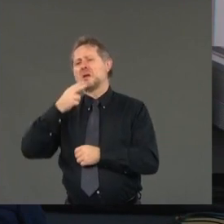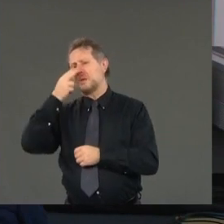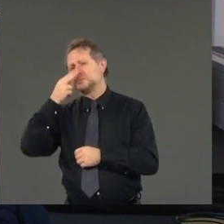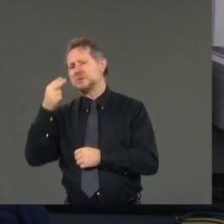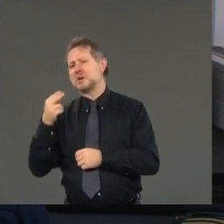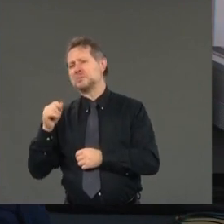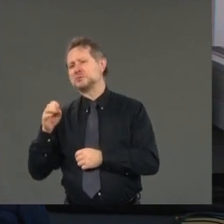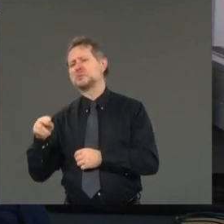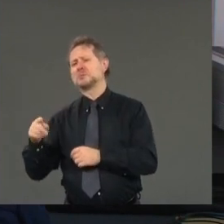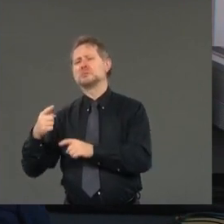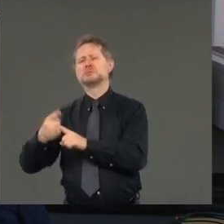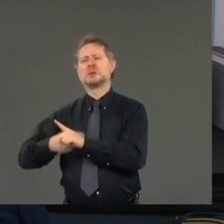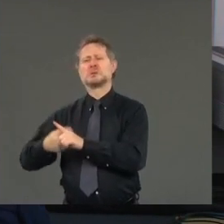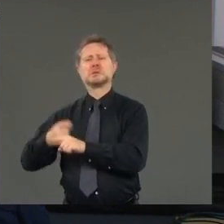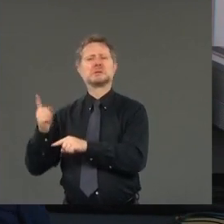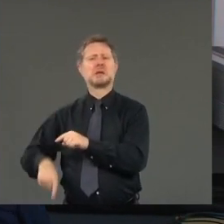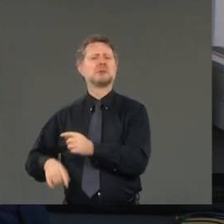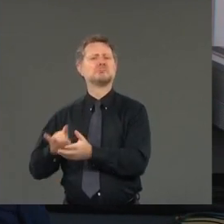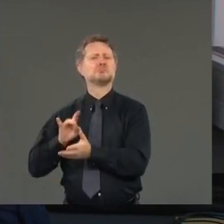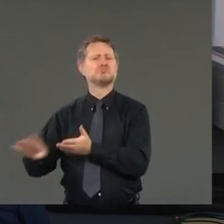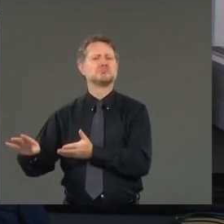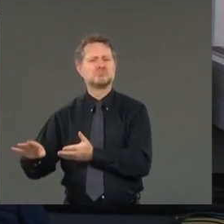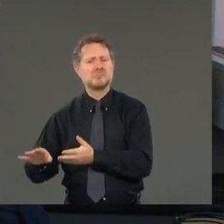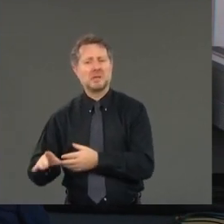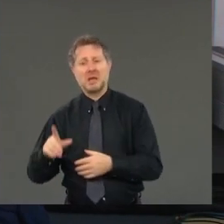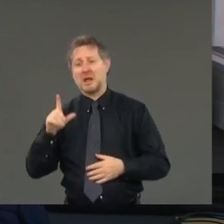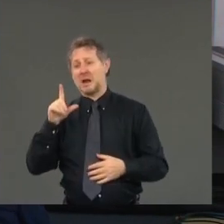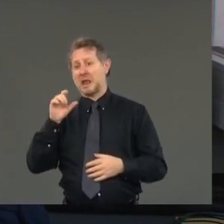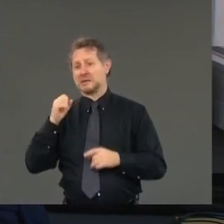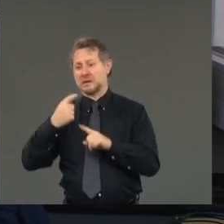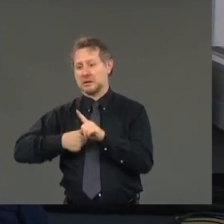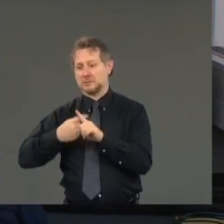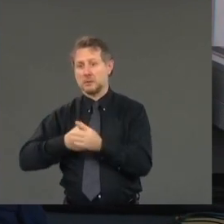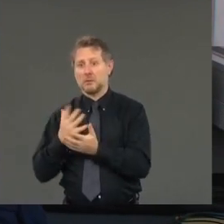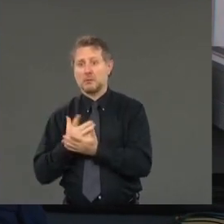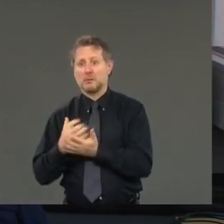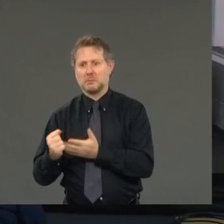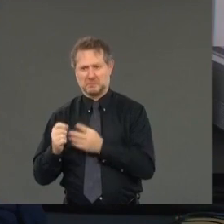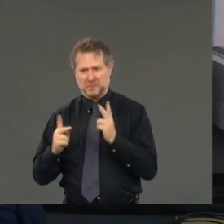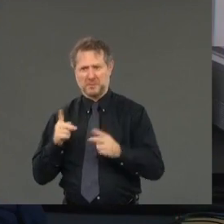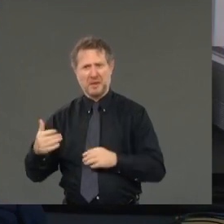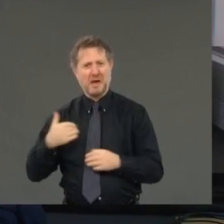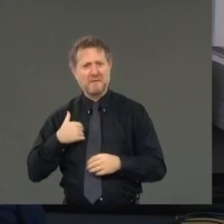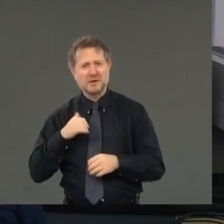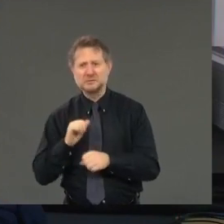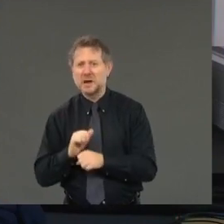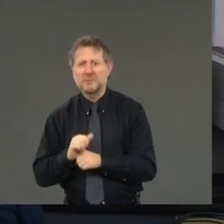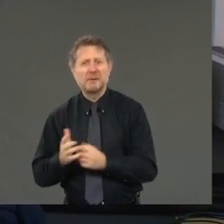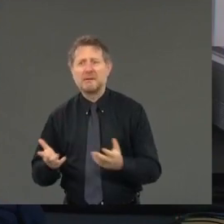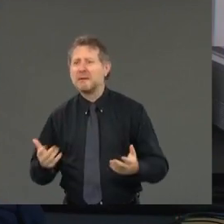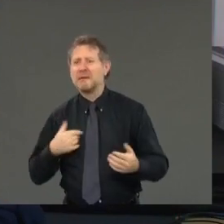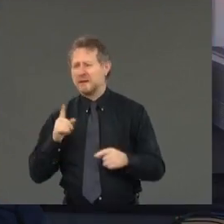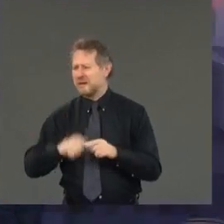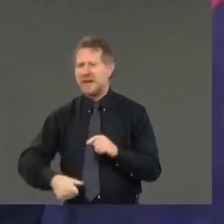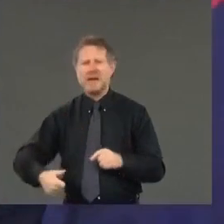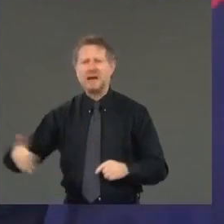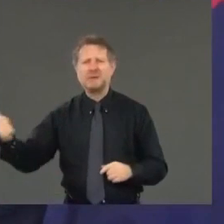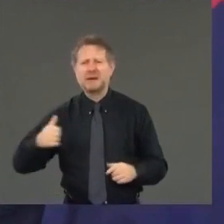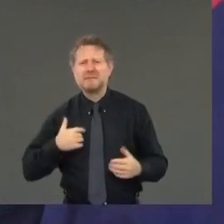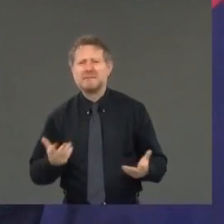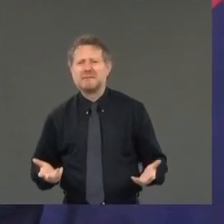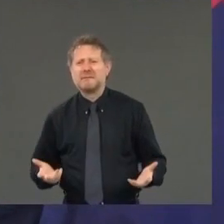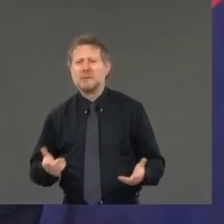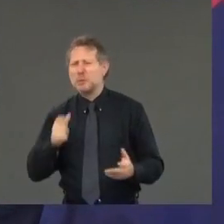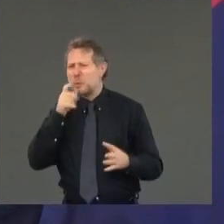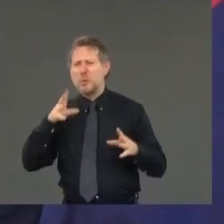so they're refusing to vacate even though leases are up, and some of these people have high-paying jobs. So what do you advise these homeowners to do?